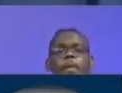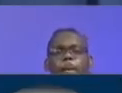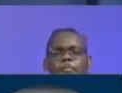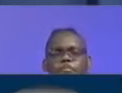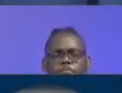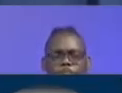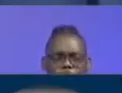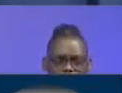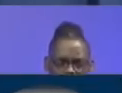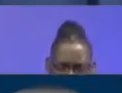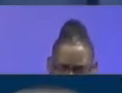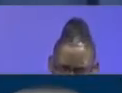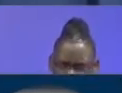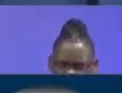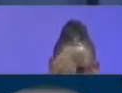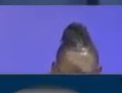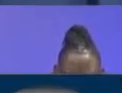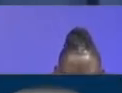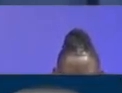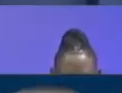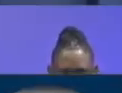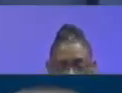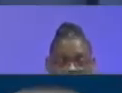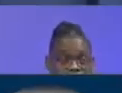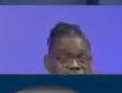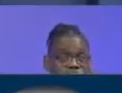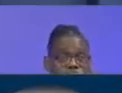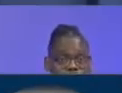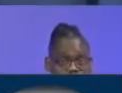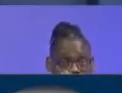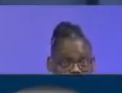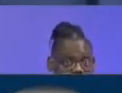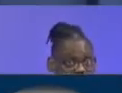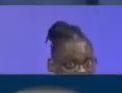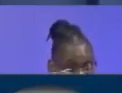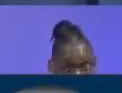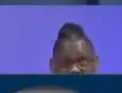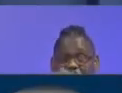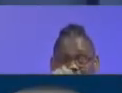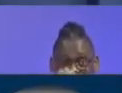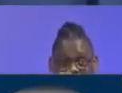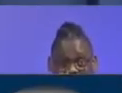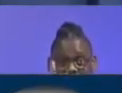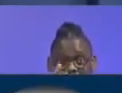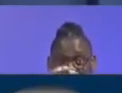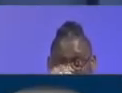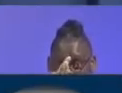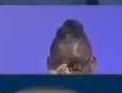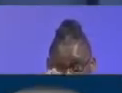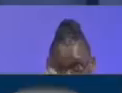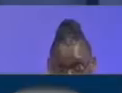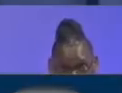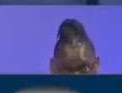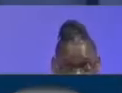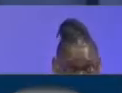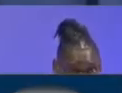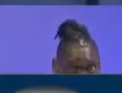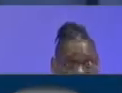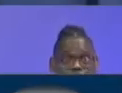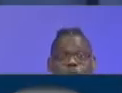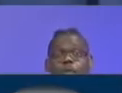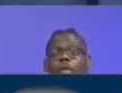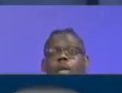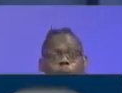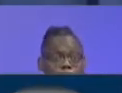Omicron variant in Trinidad and Tobago, which will then impact on what I say about vaccinations. So on Monday the